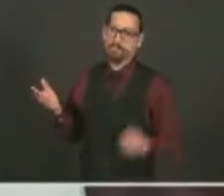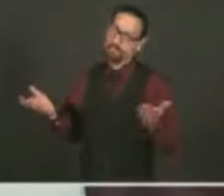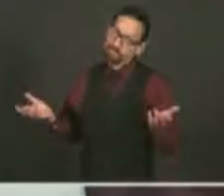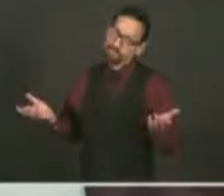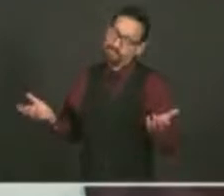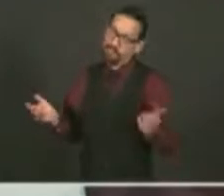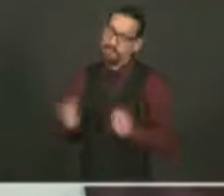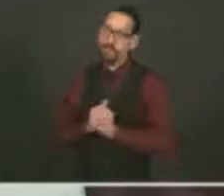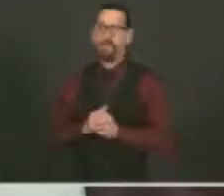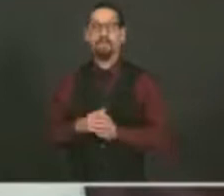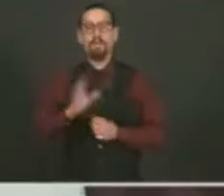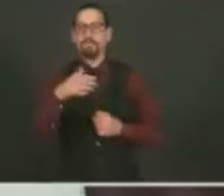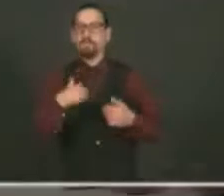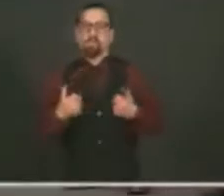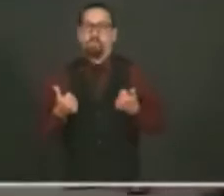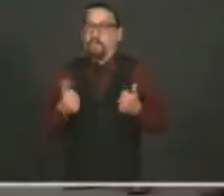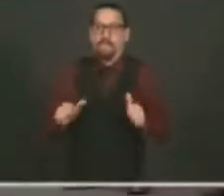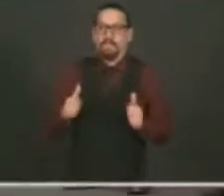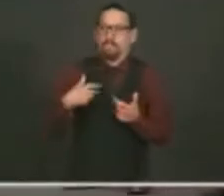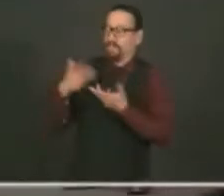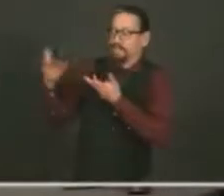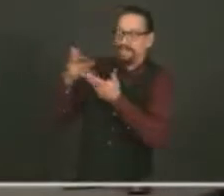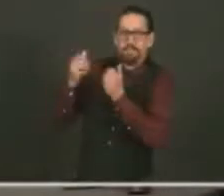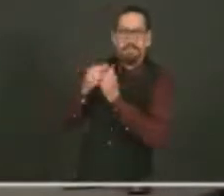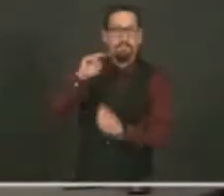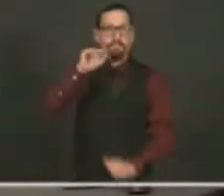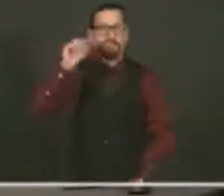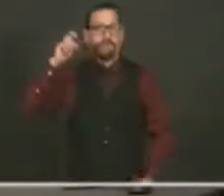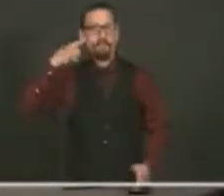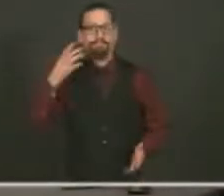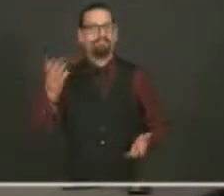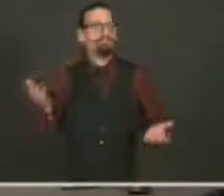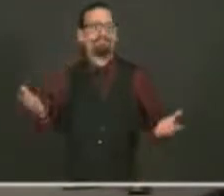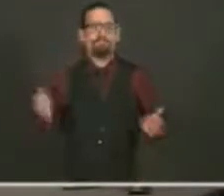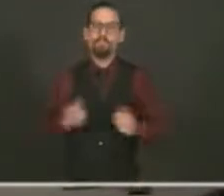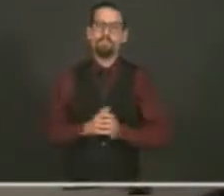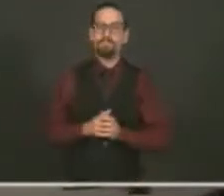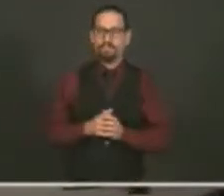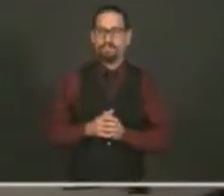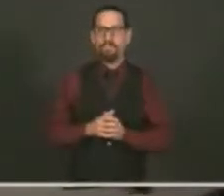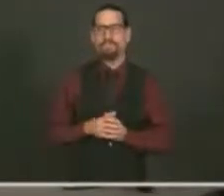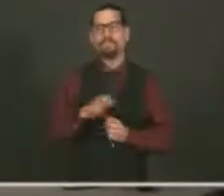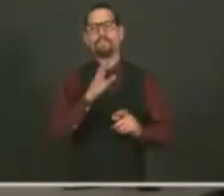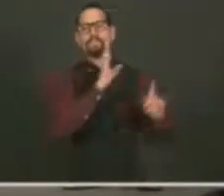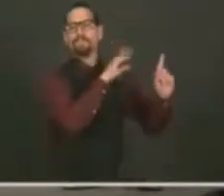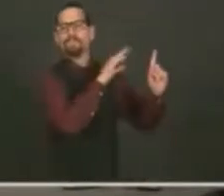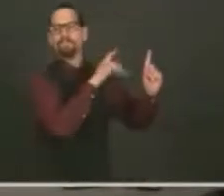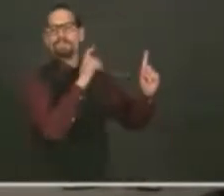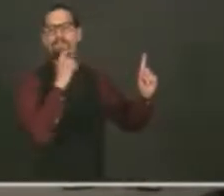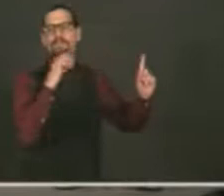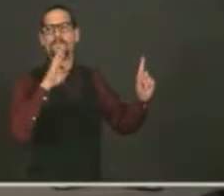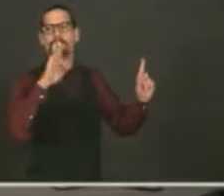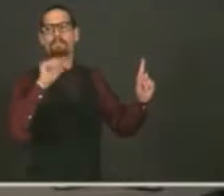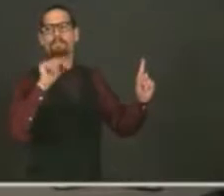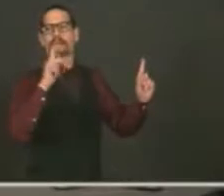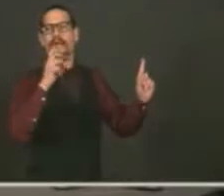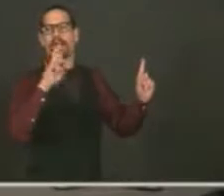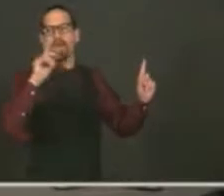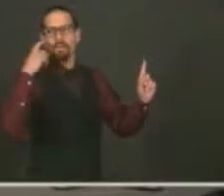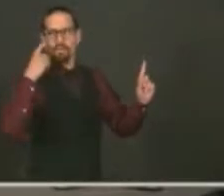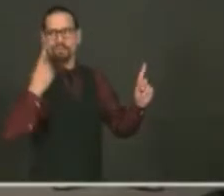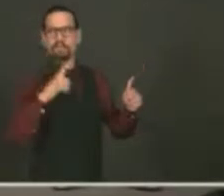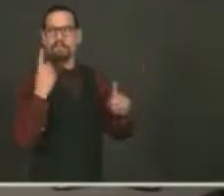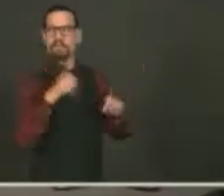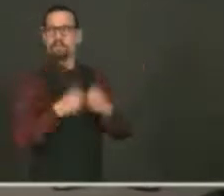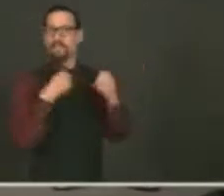I'm trying, but I have not succeeded. Have you spoken to Governor Baker since we learned an intruder got into his home? And then we've also heard about 2